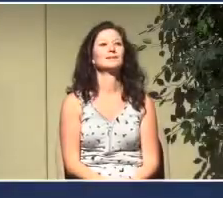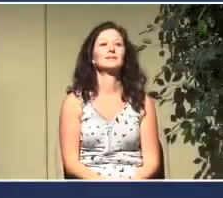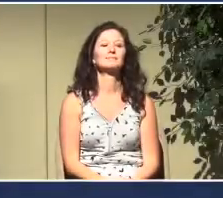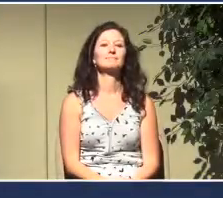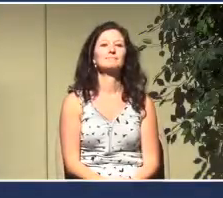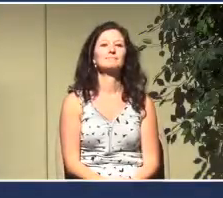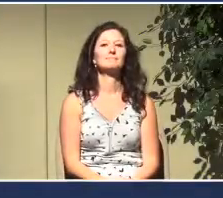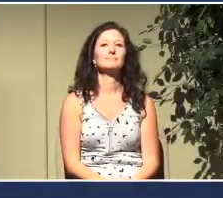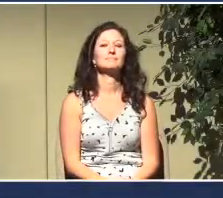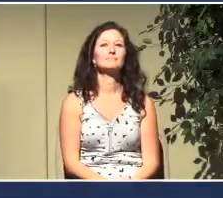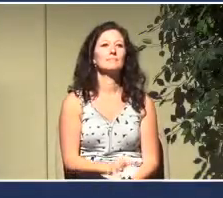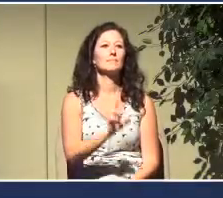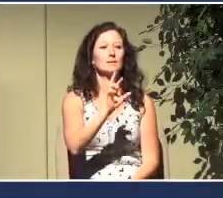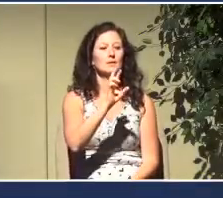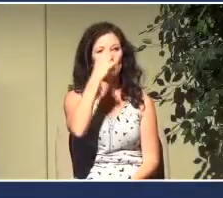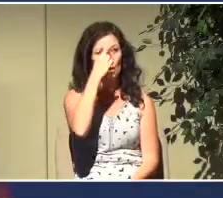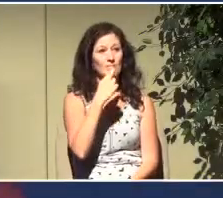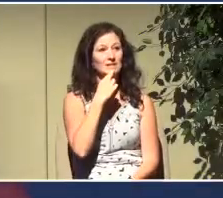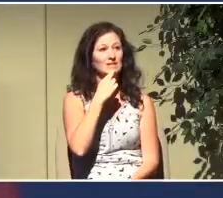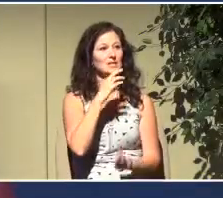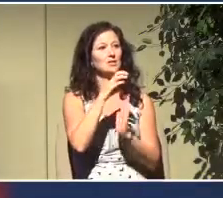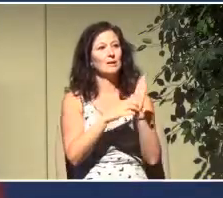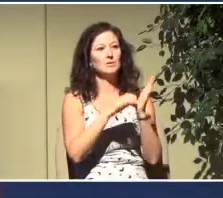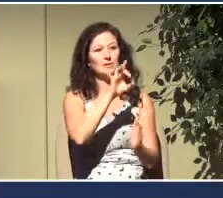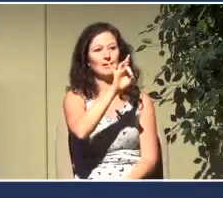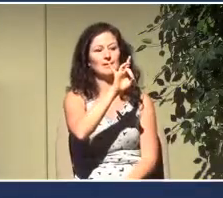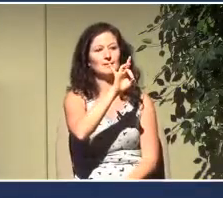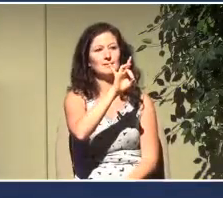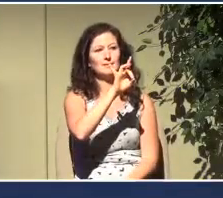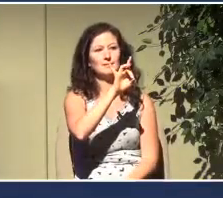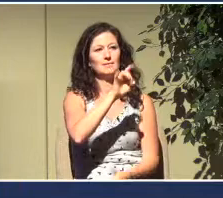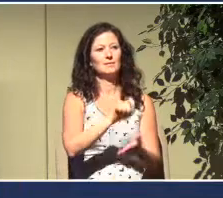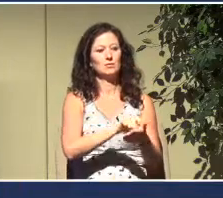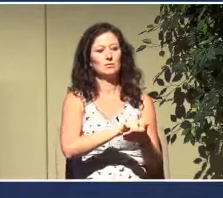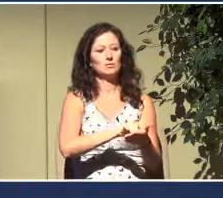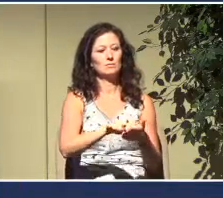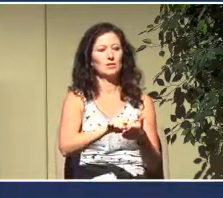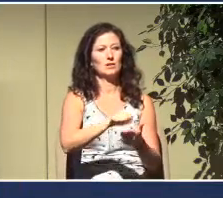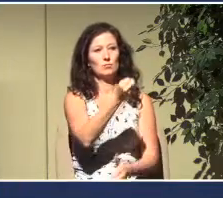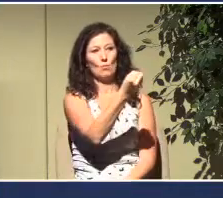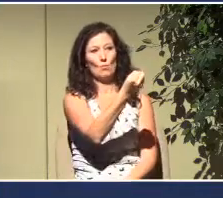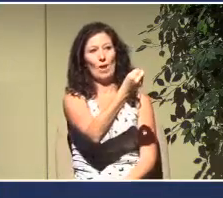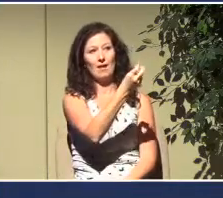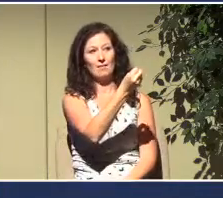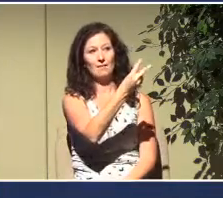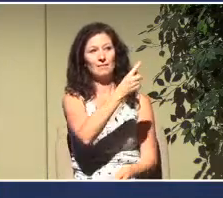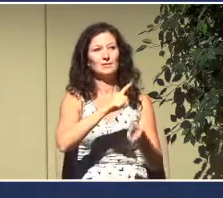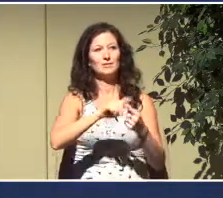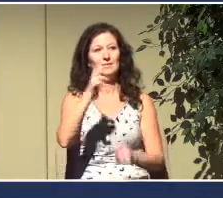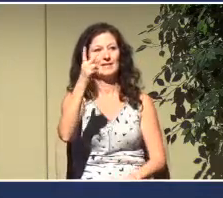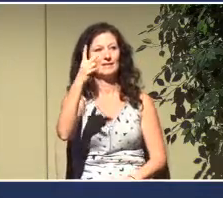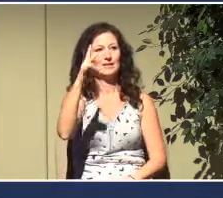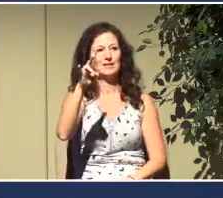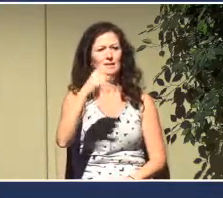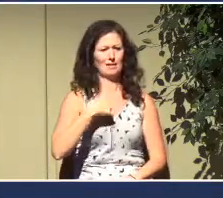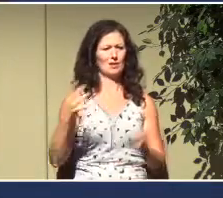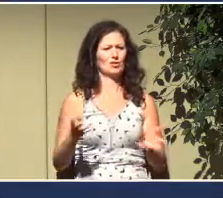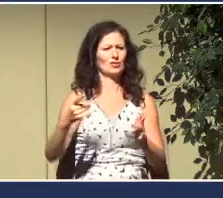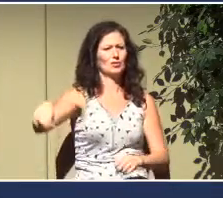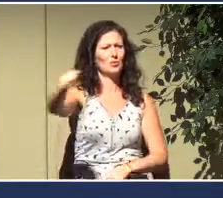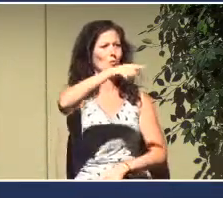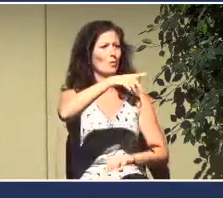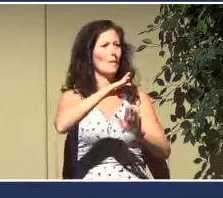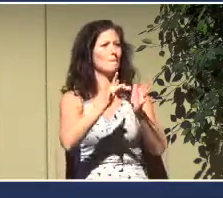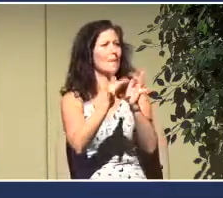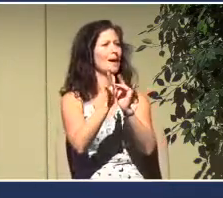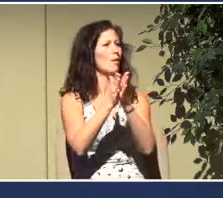We're going to be looking at Romans chapter 8, verses 12 through 17. So I encourage you please to open your Bibles. And yes, take a Bible from those